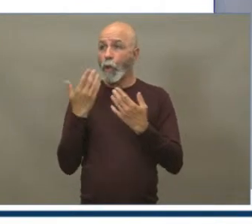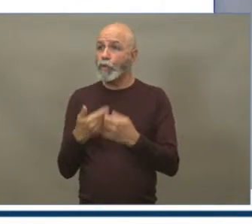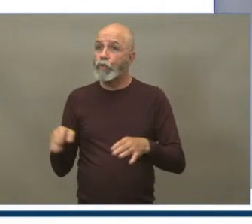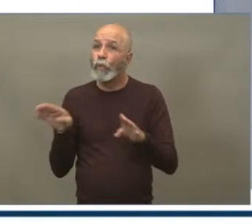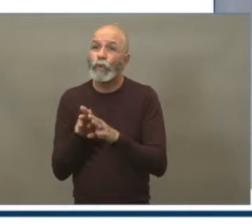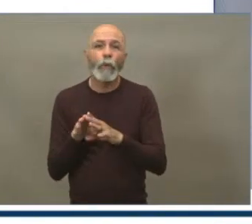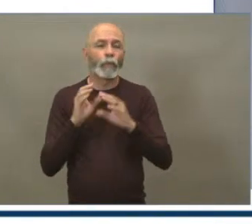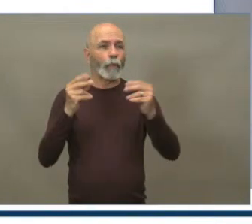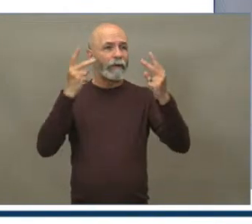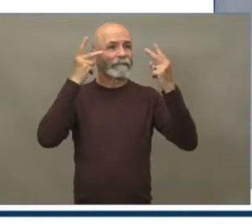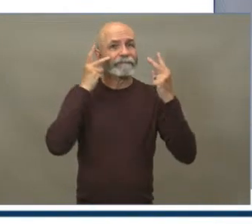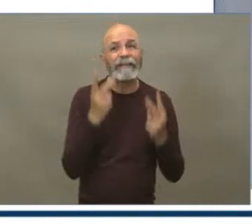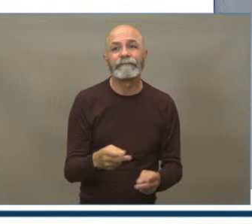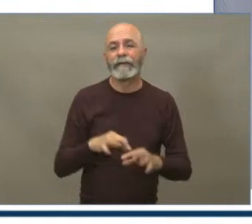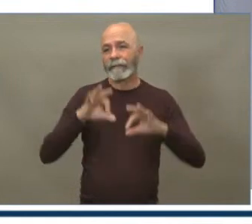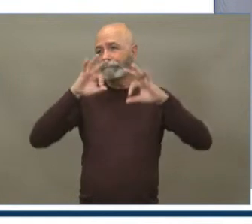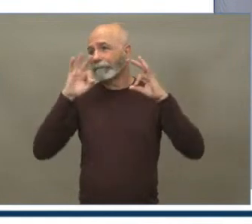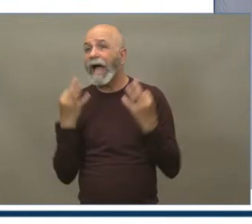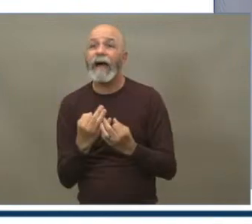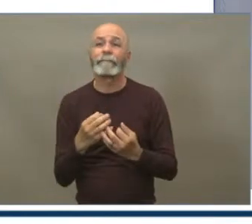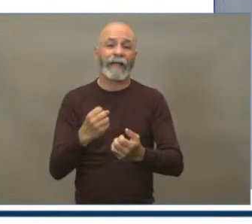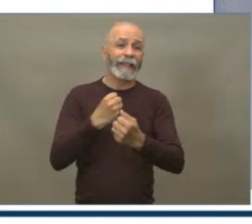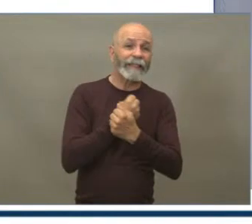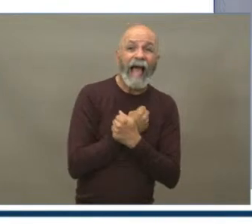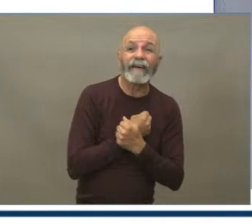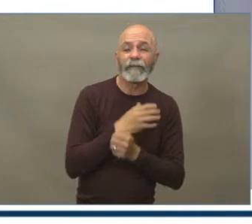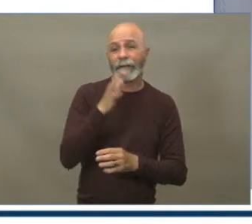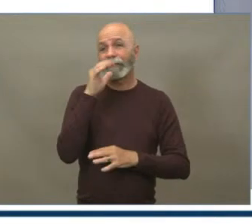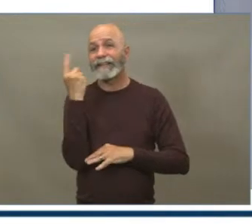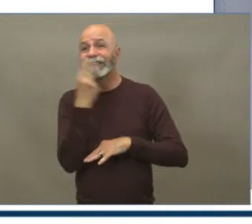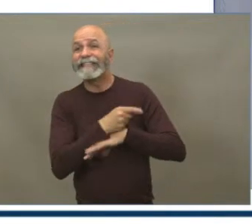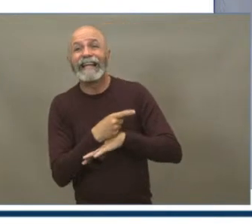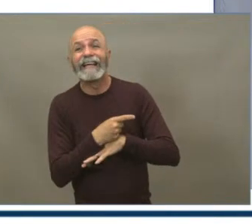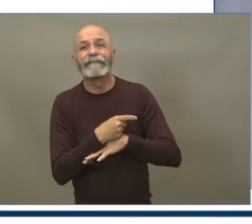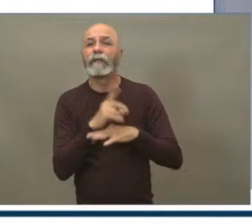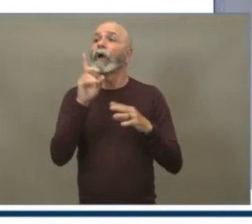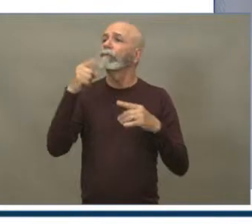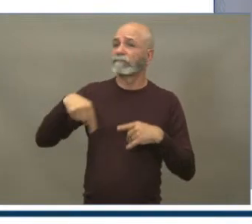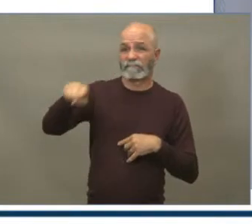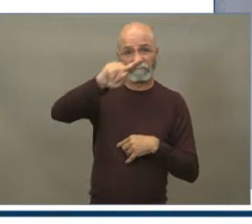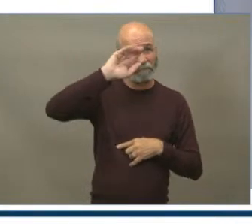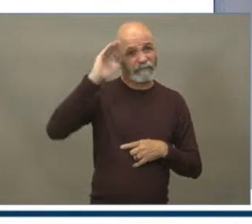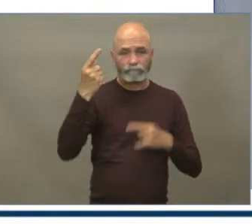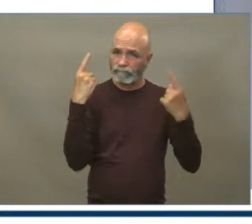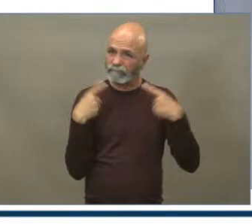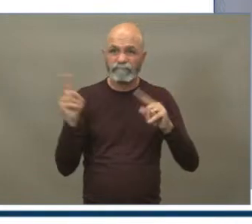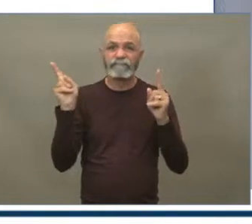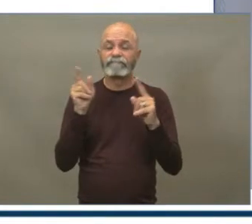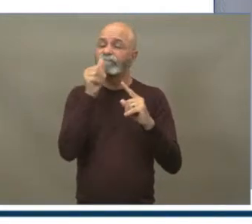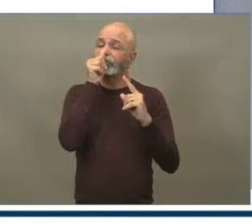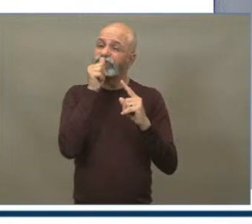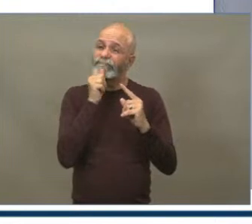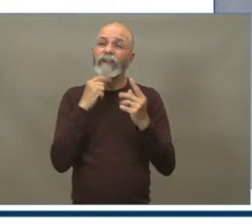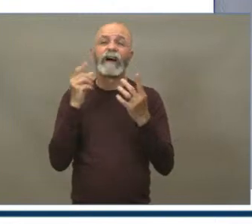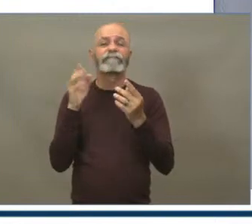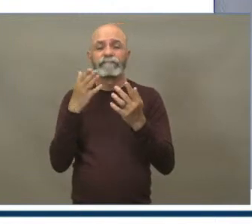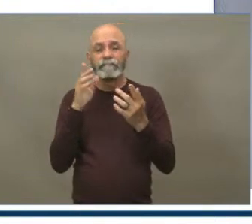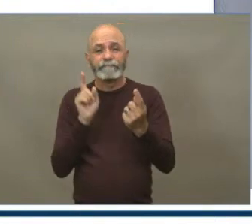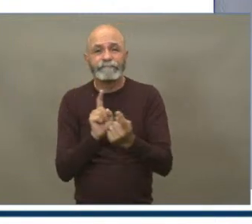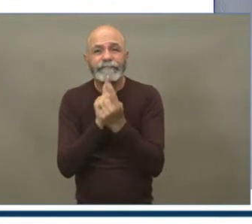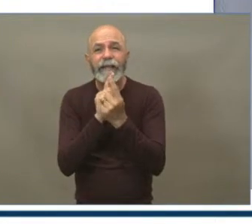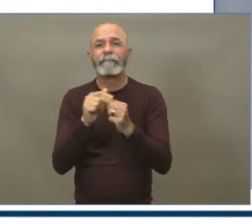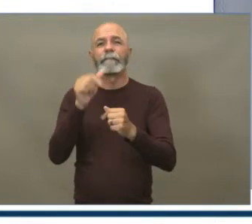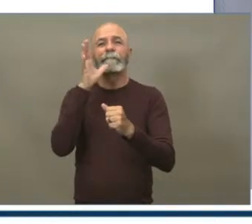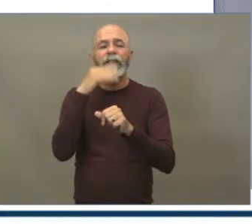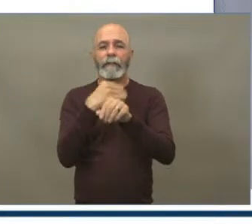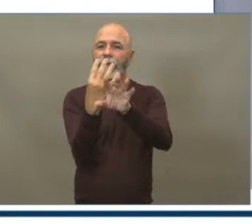Day. But you did it. So thanks for coordinating your visits through virtual and giving your mother a call. I'm sure she appreciated that. And